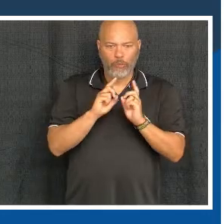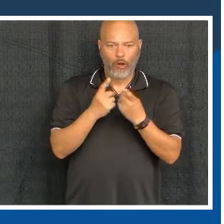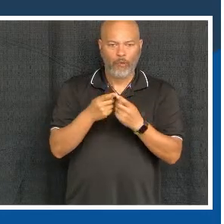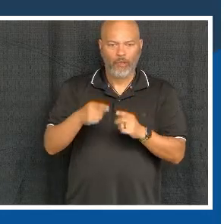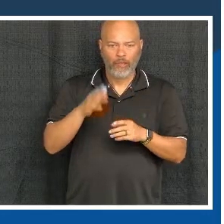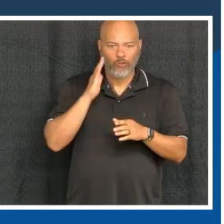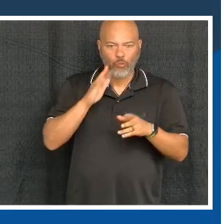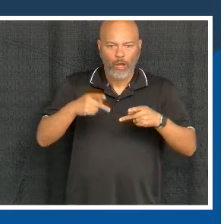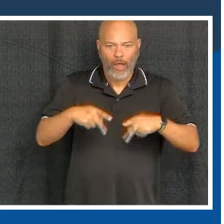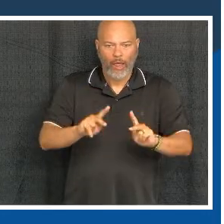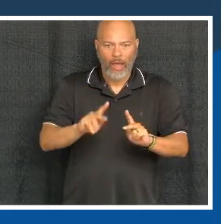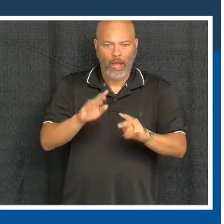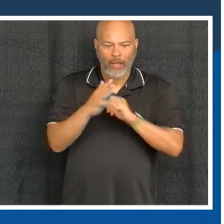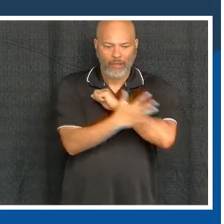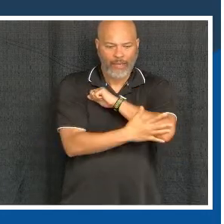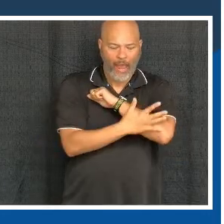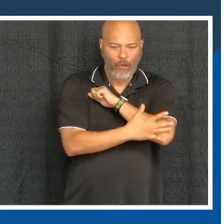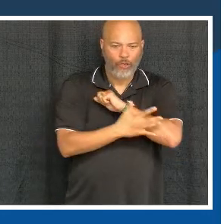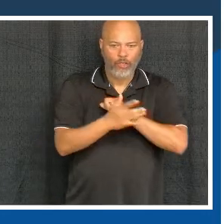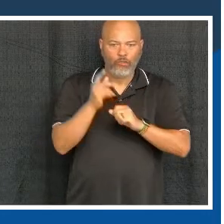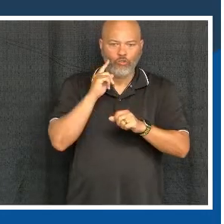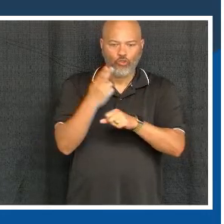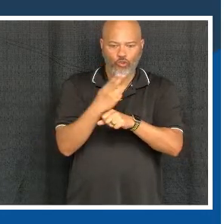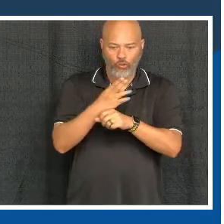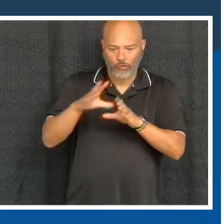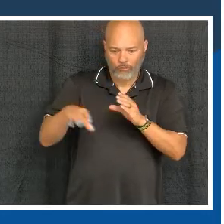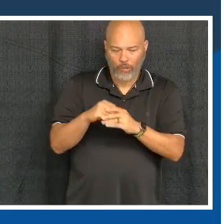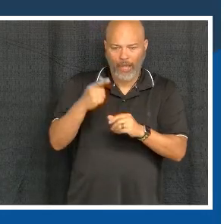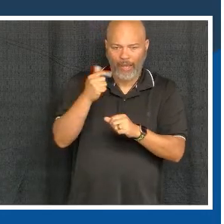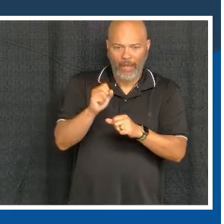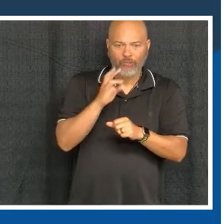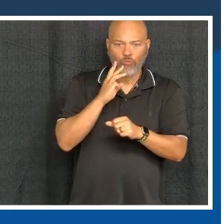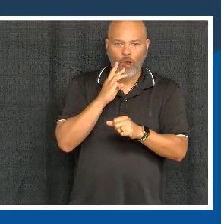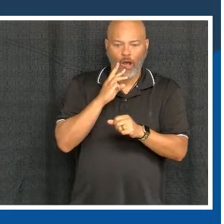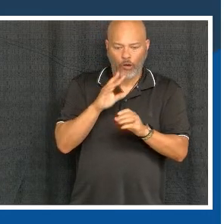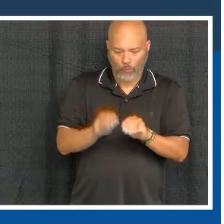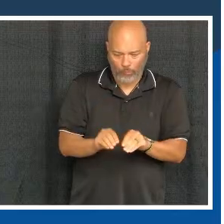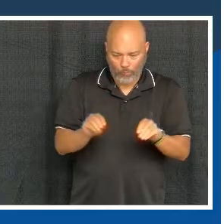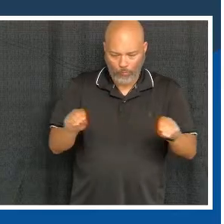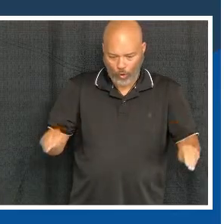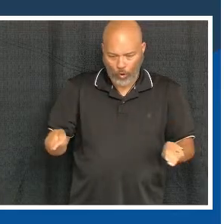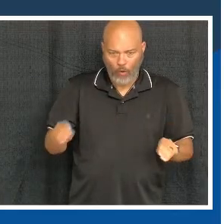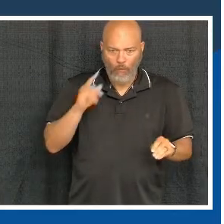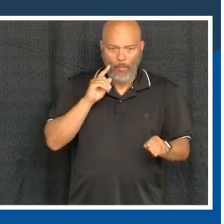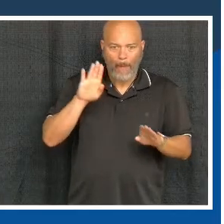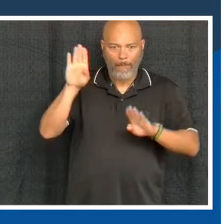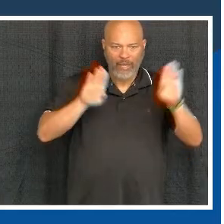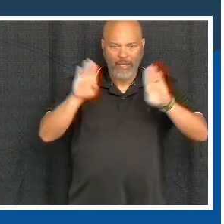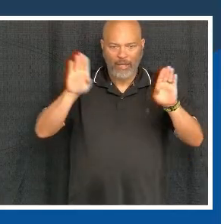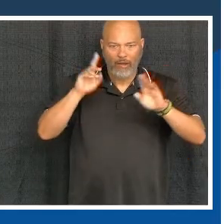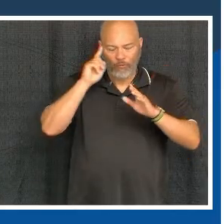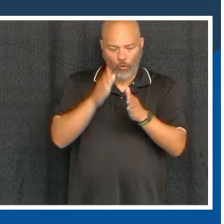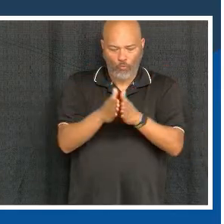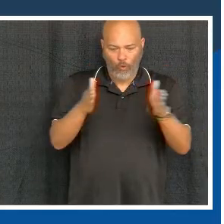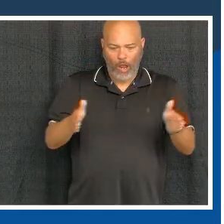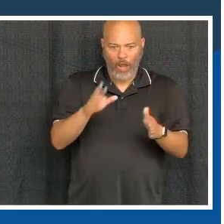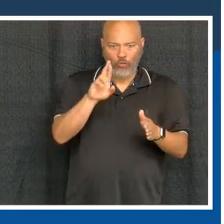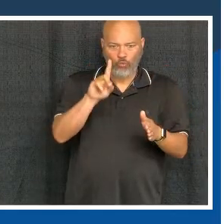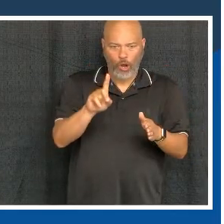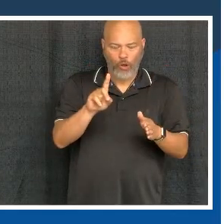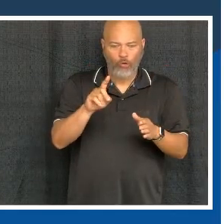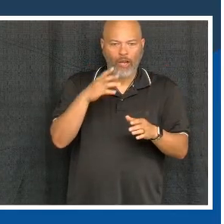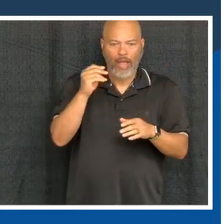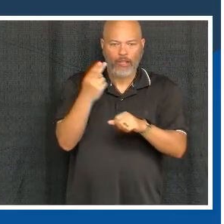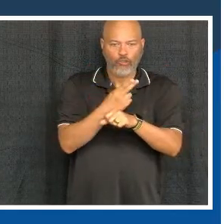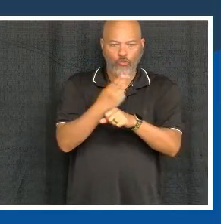will allow Montgomery County to include gas and water utility relocation in the bid for widening Charles Bell Road and allow both parties